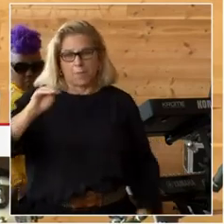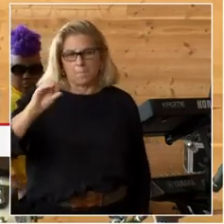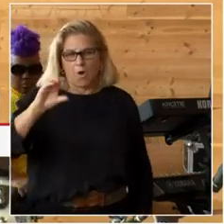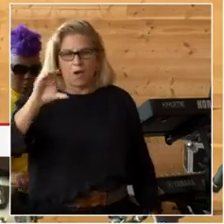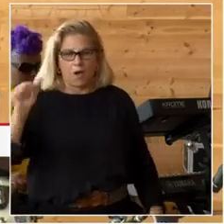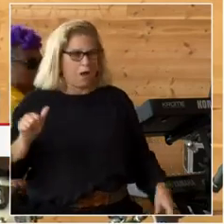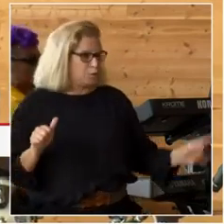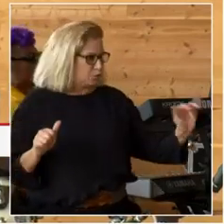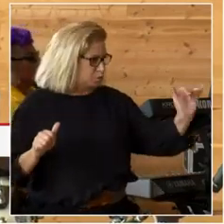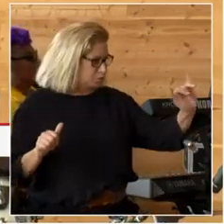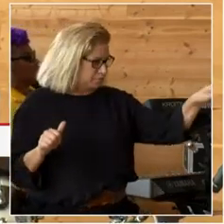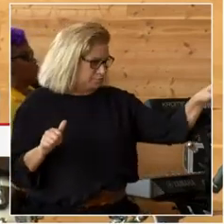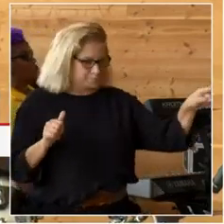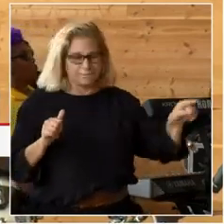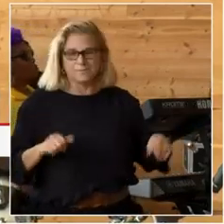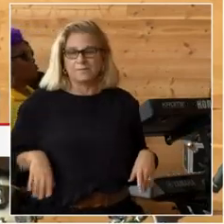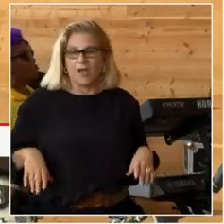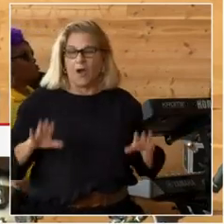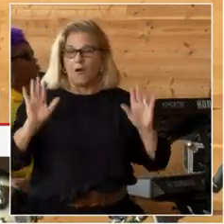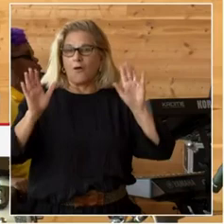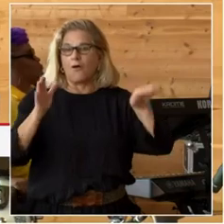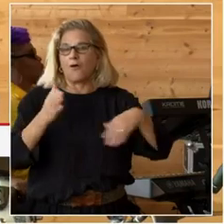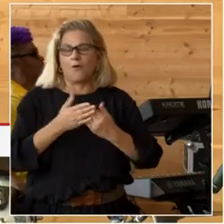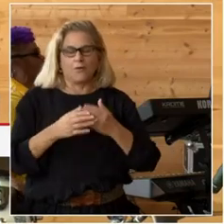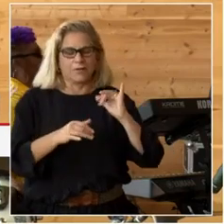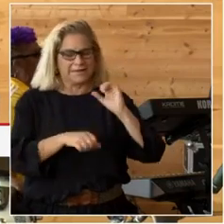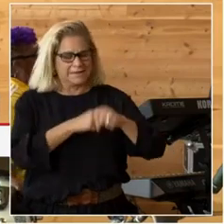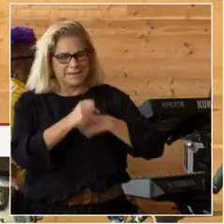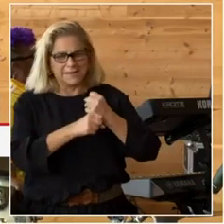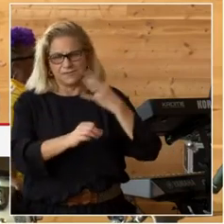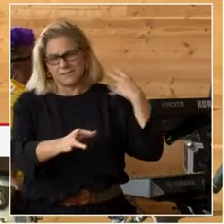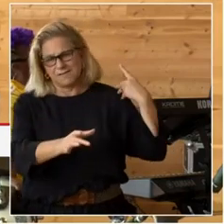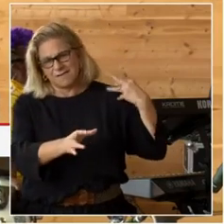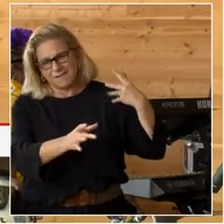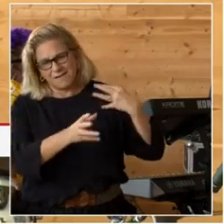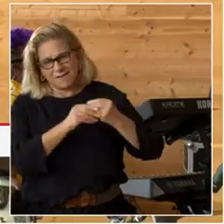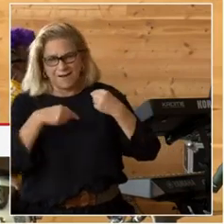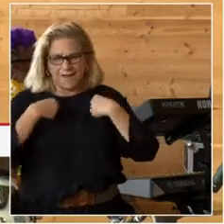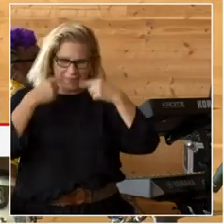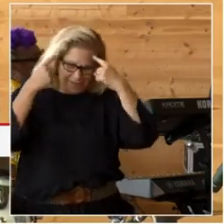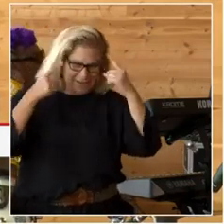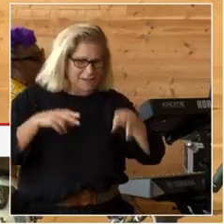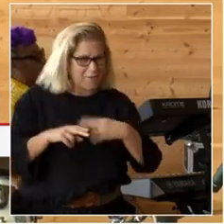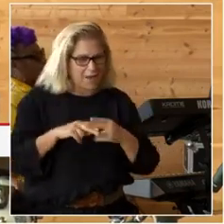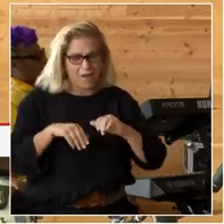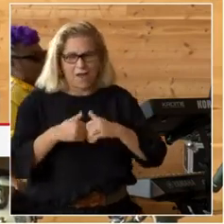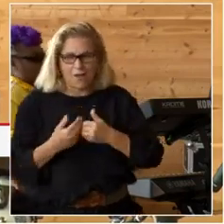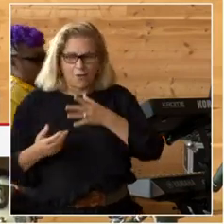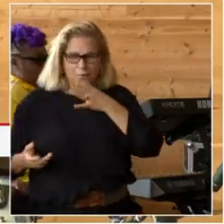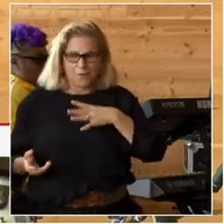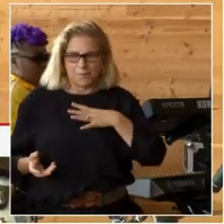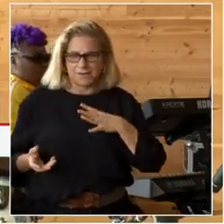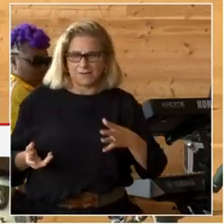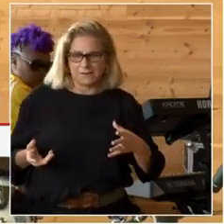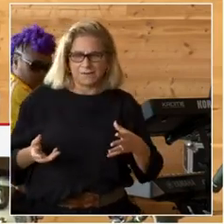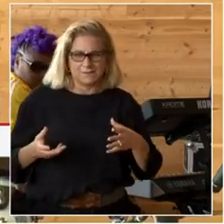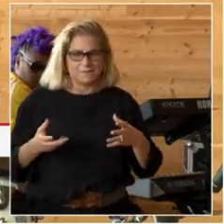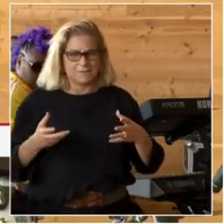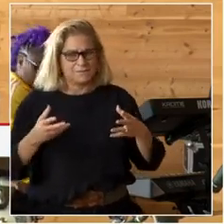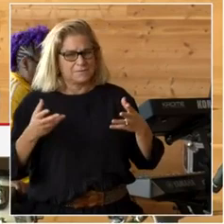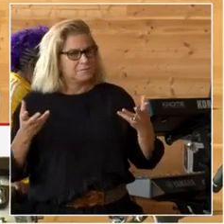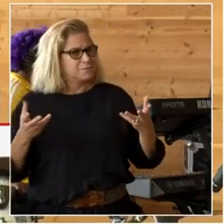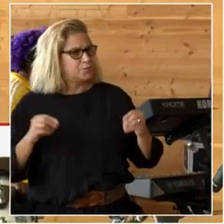year, they are thinking about how women are reflected in our budget, in our